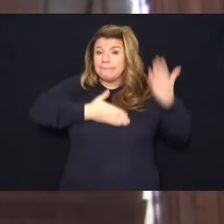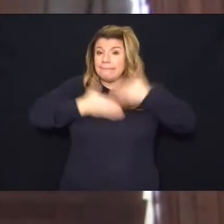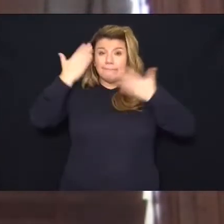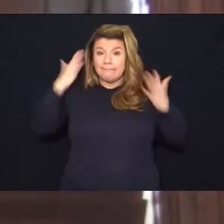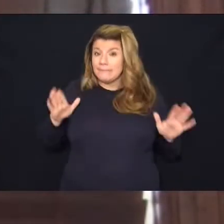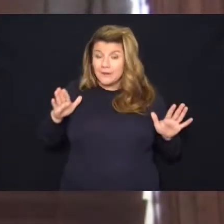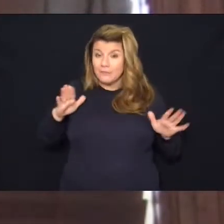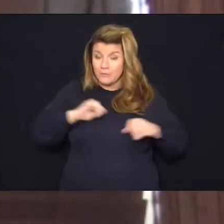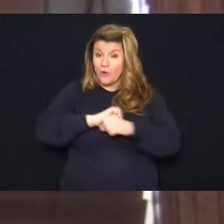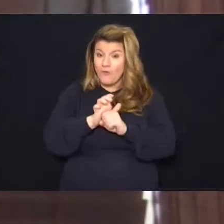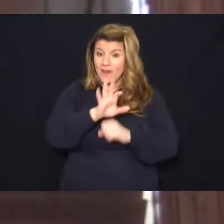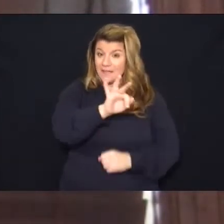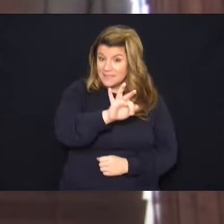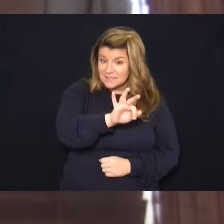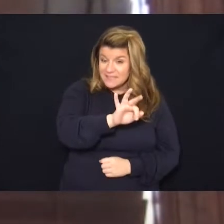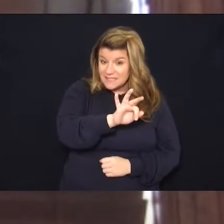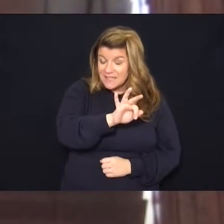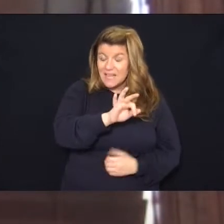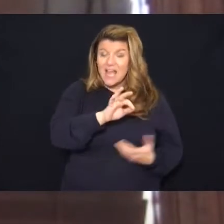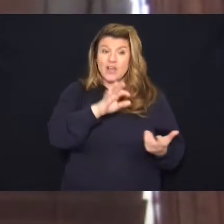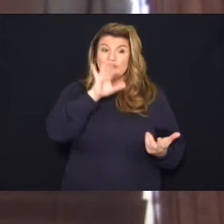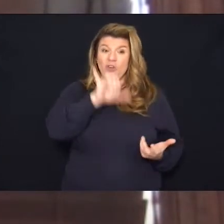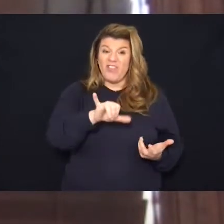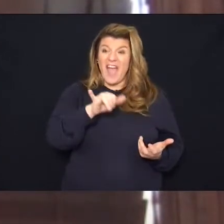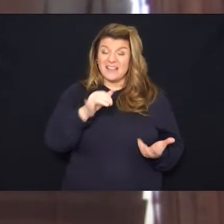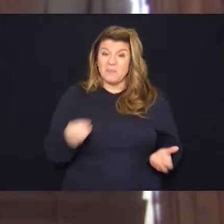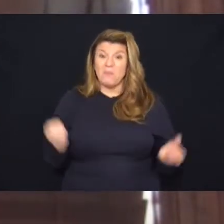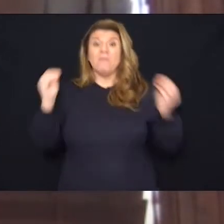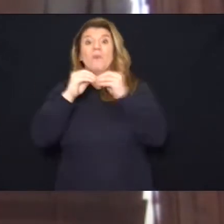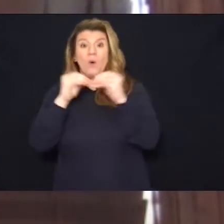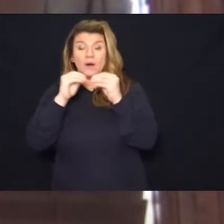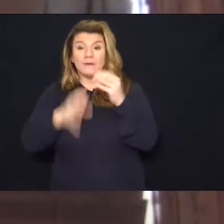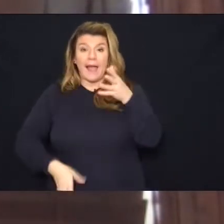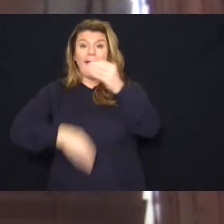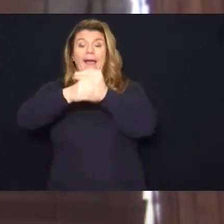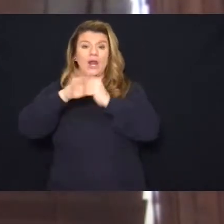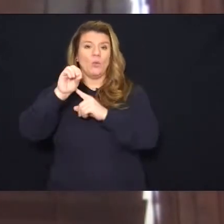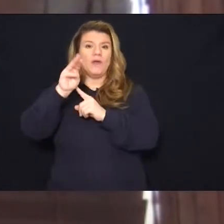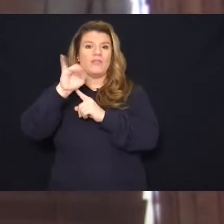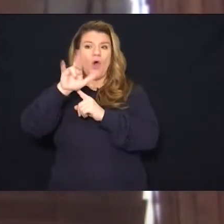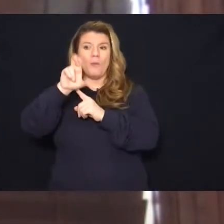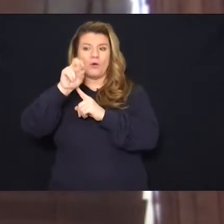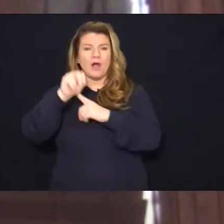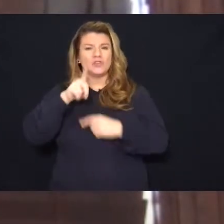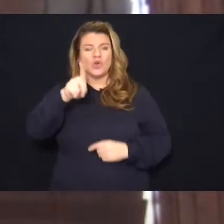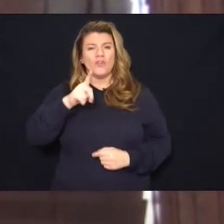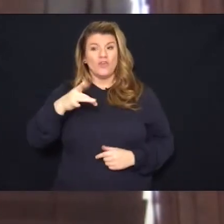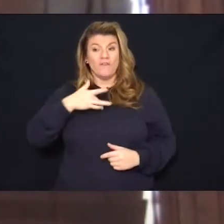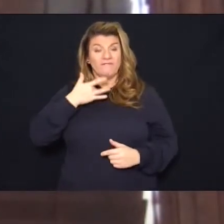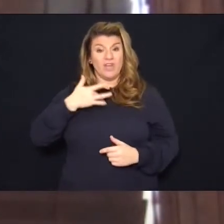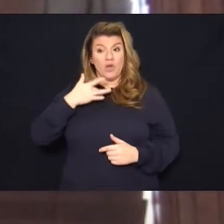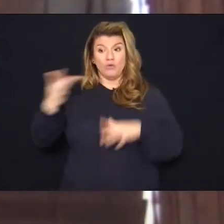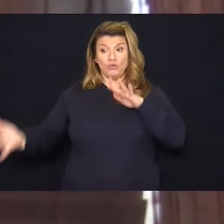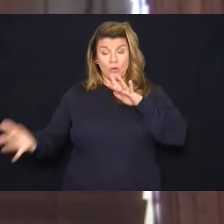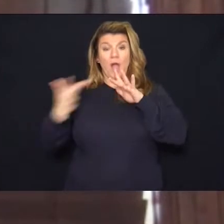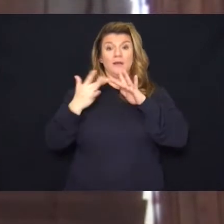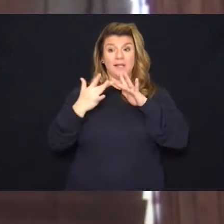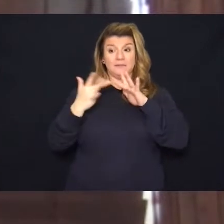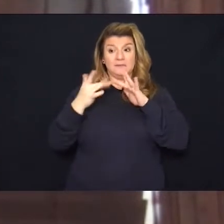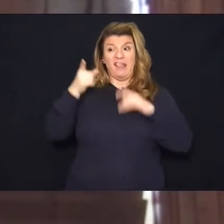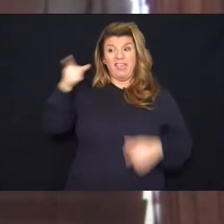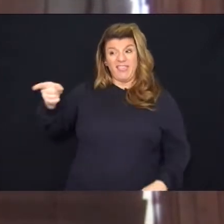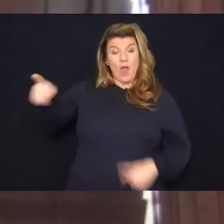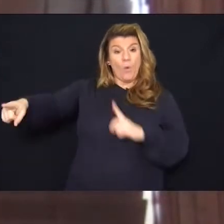with COVID-19. And that's probably even more true with Omicron. So if you become contacted to somebody who